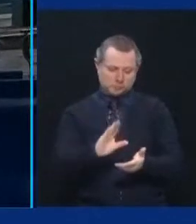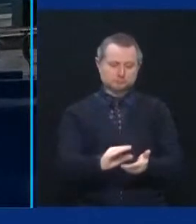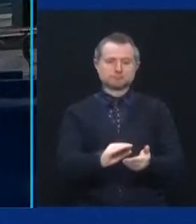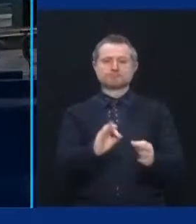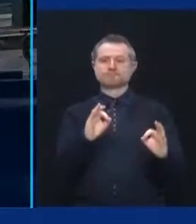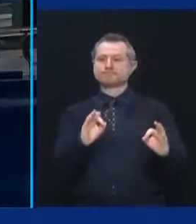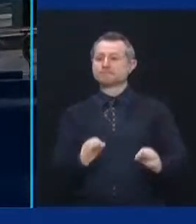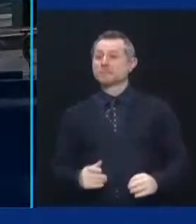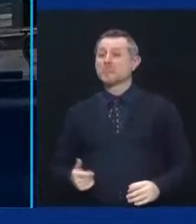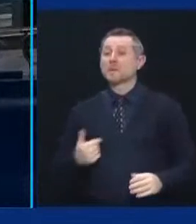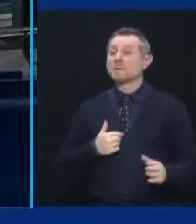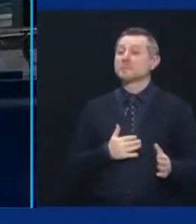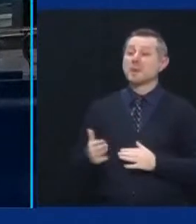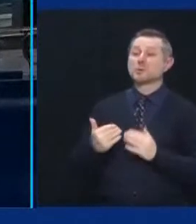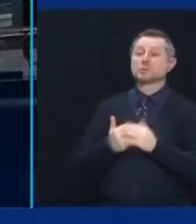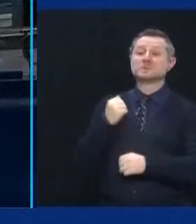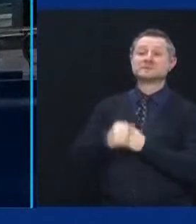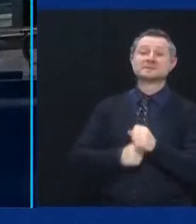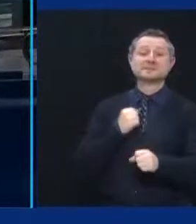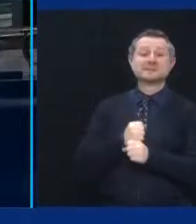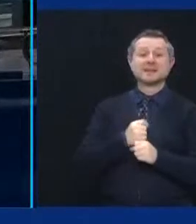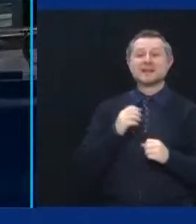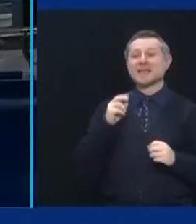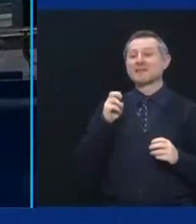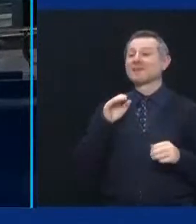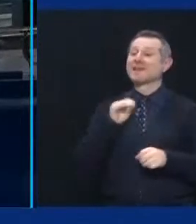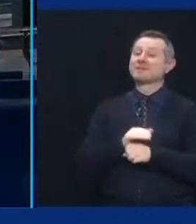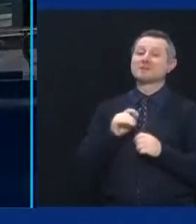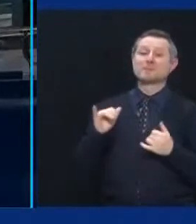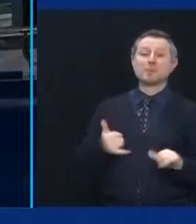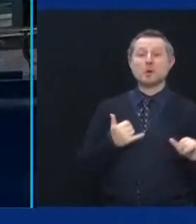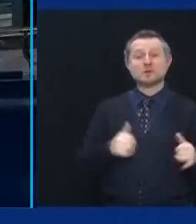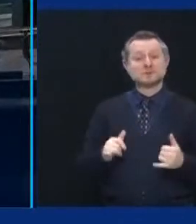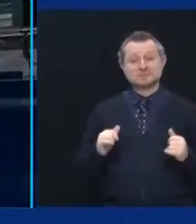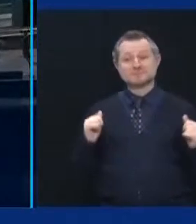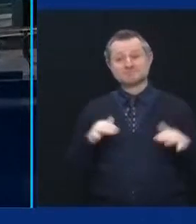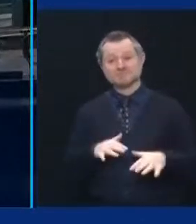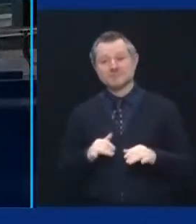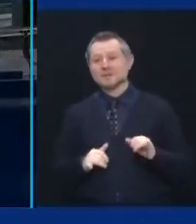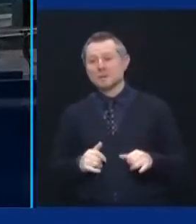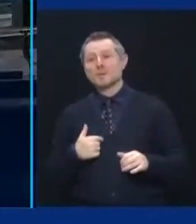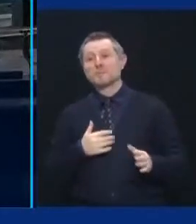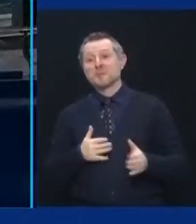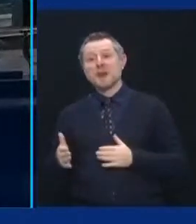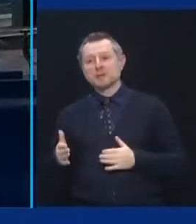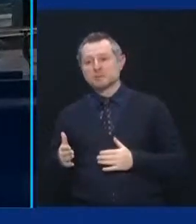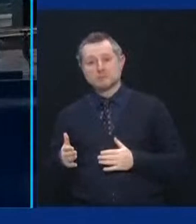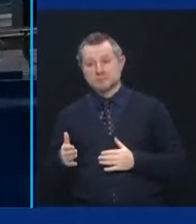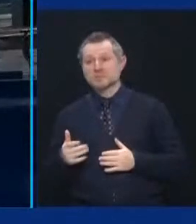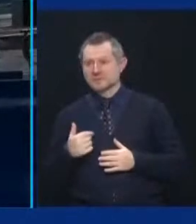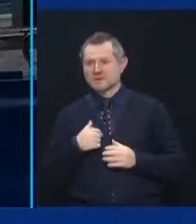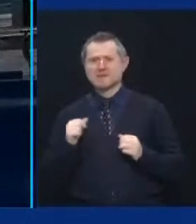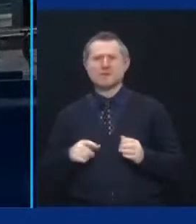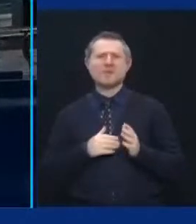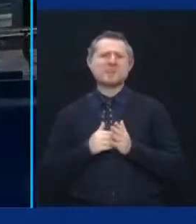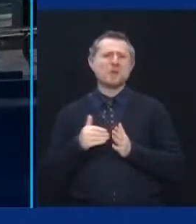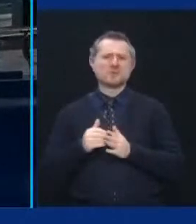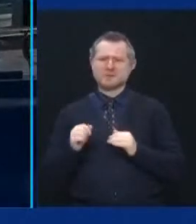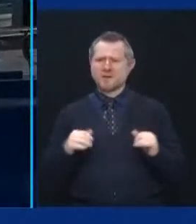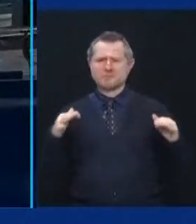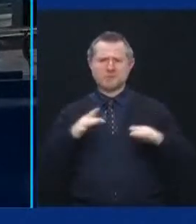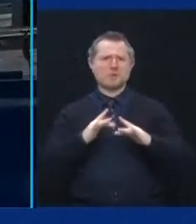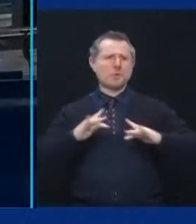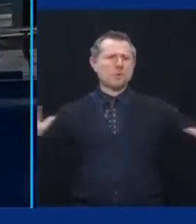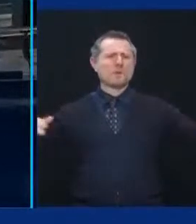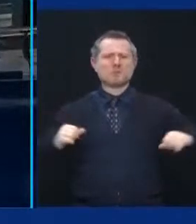a New Year's Eve party at the train hall, which could hold thousands of people. We opened the